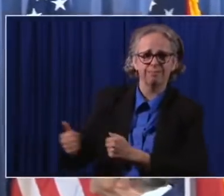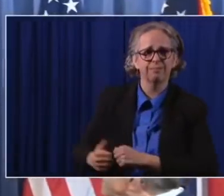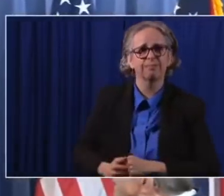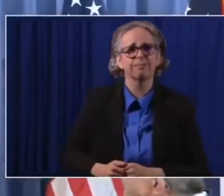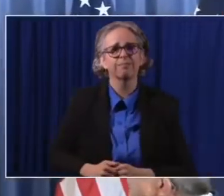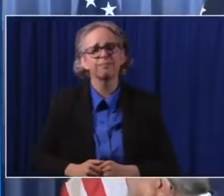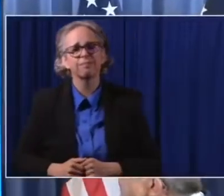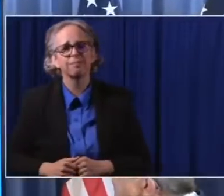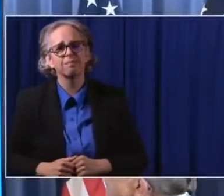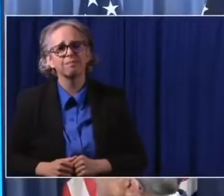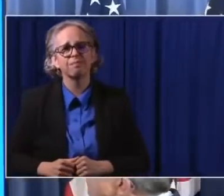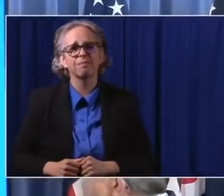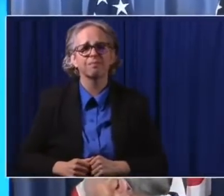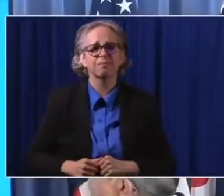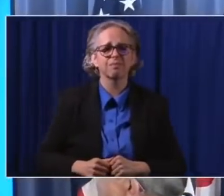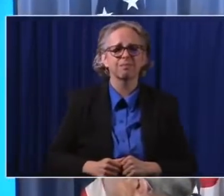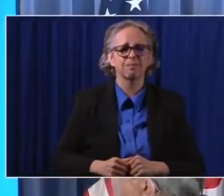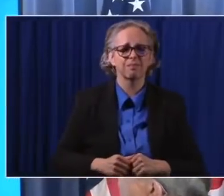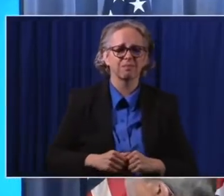And again,